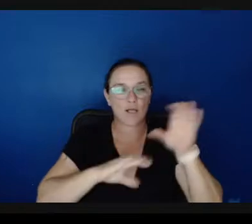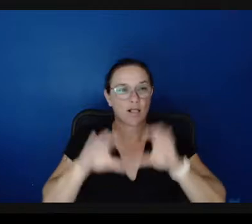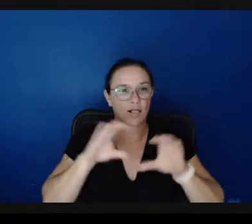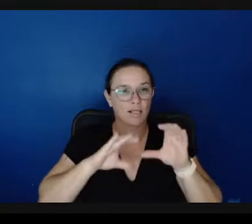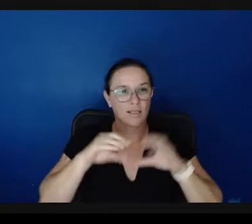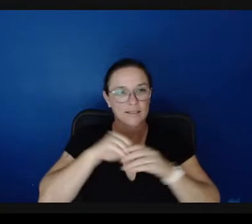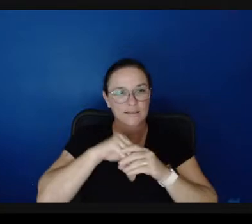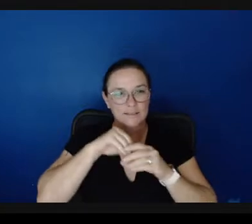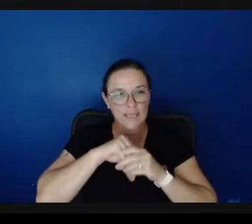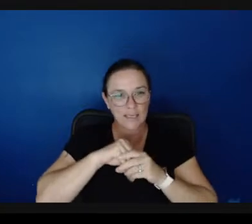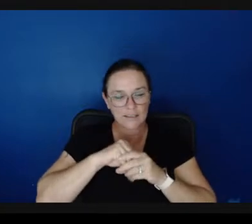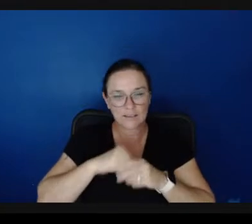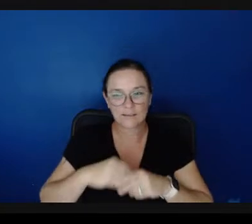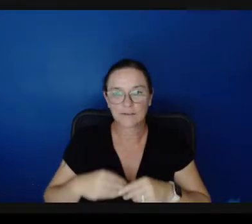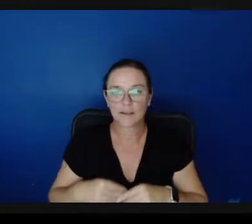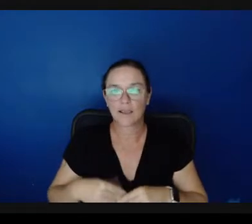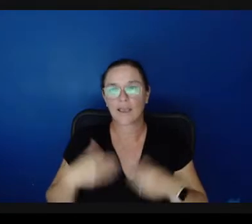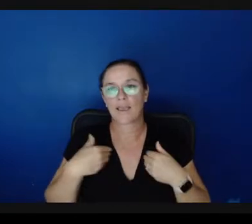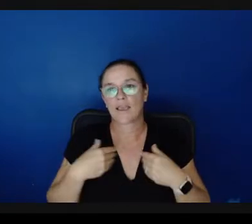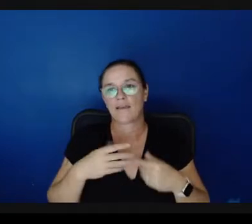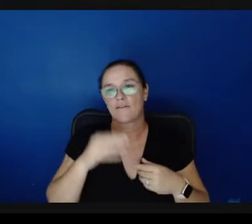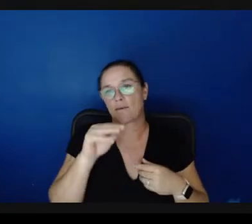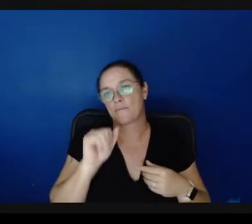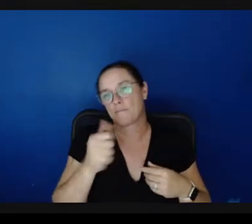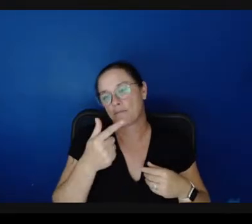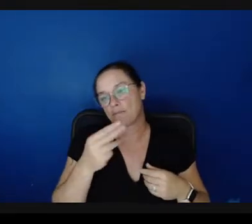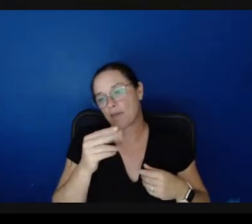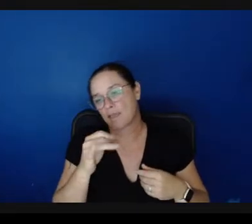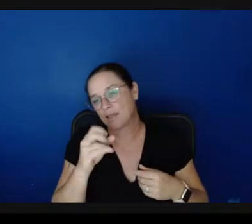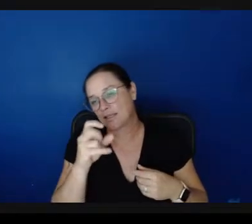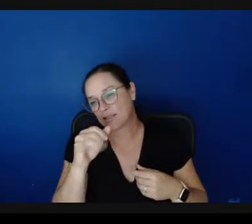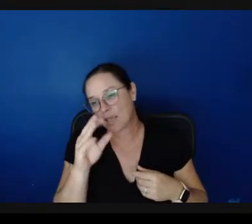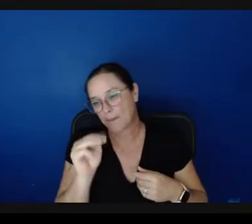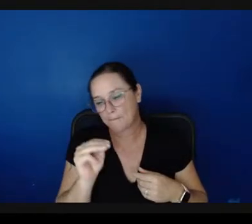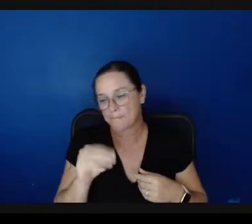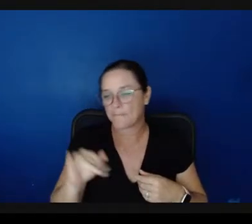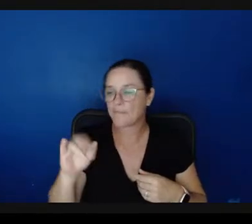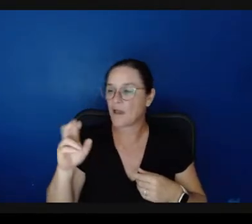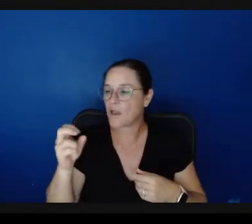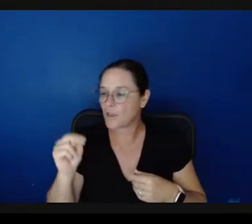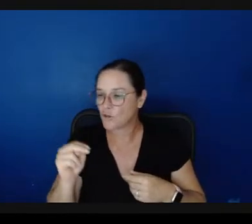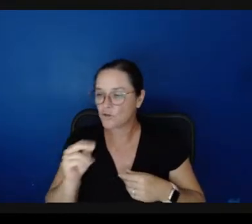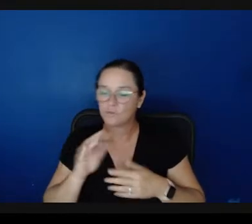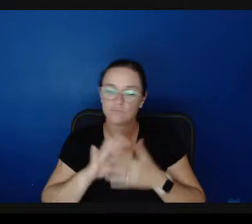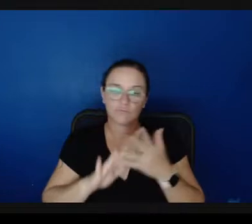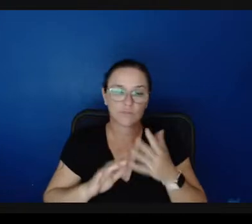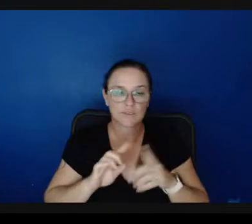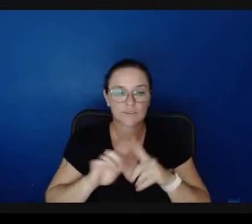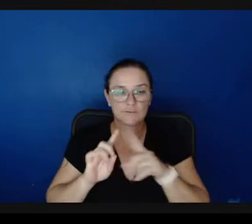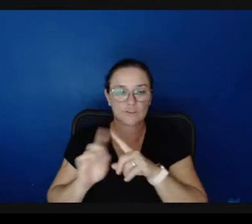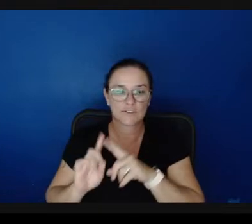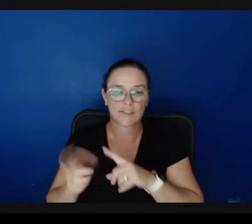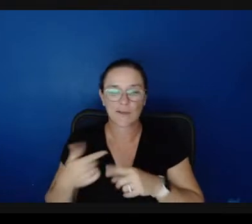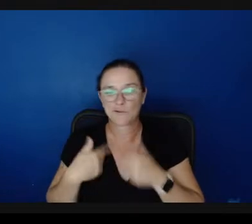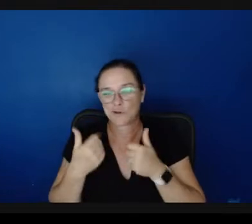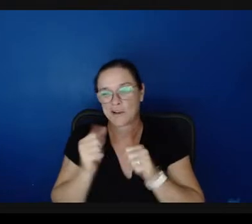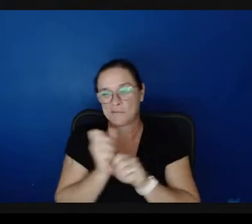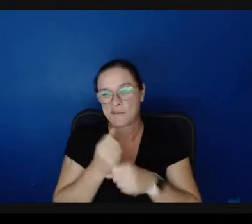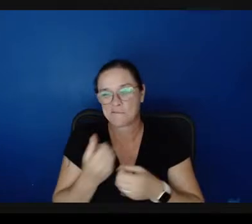about the magnesium and iron and those kind of things, right? But just to try to make it more relatable